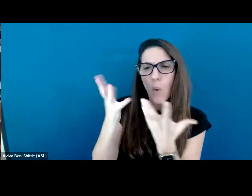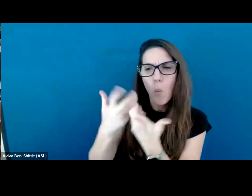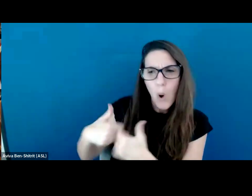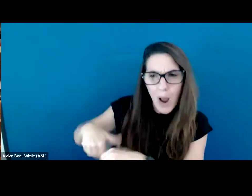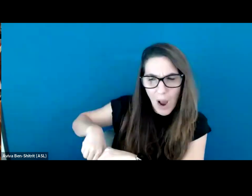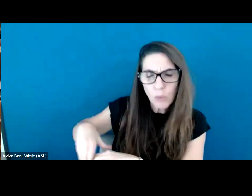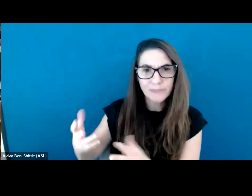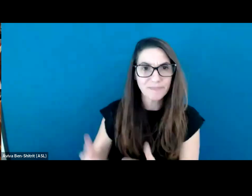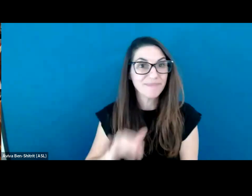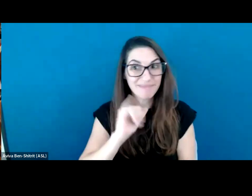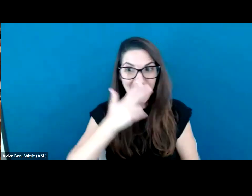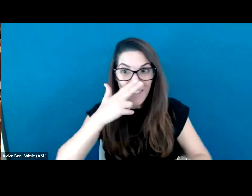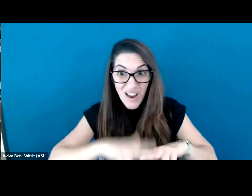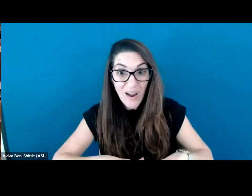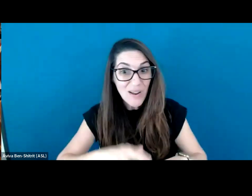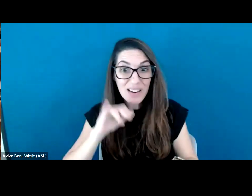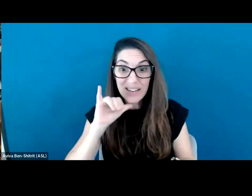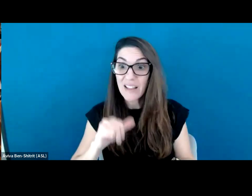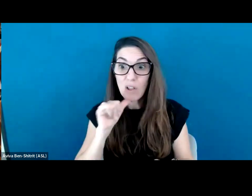see, wasn't that fun? That wasn't too bureaucratic, right?